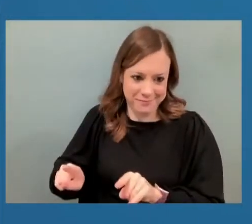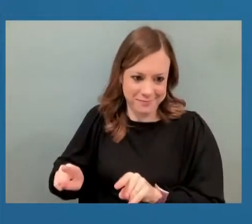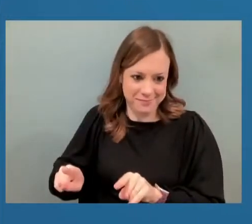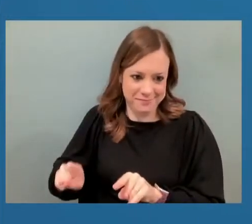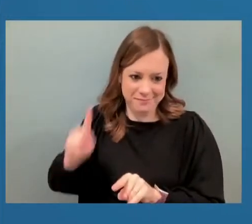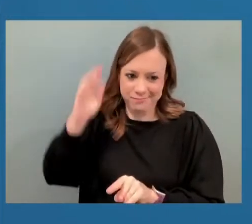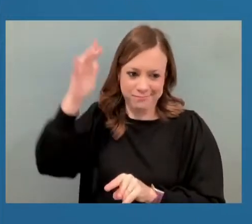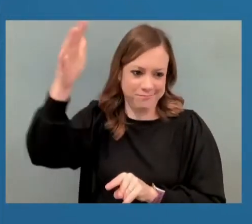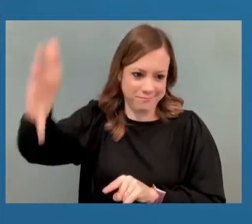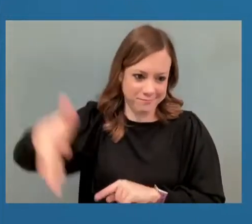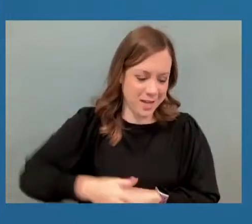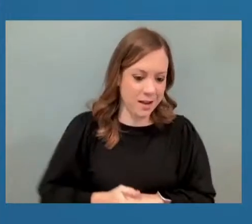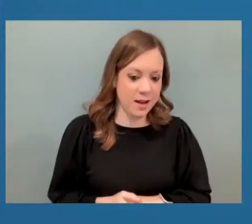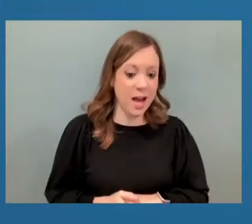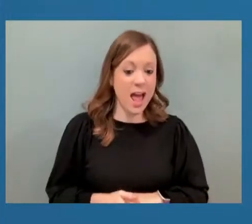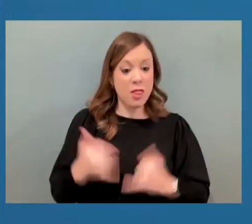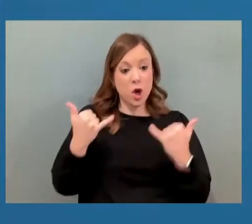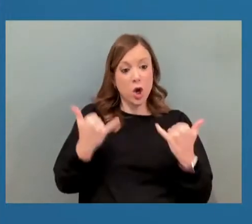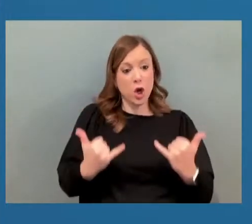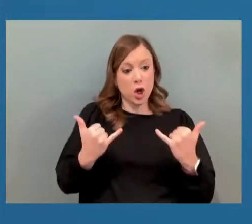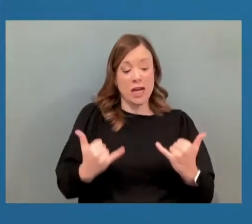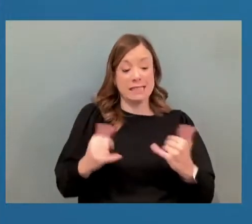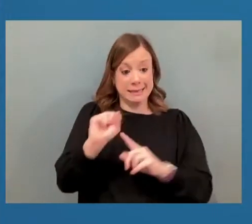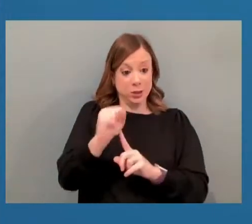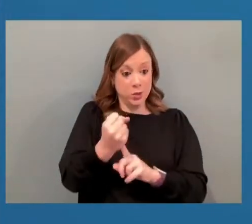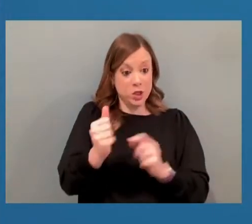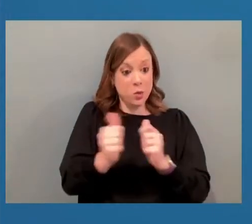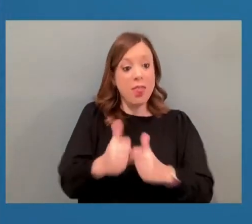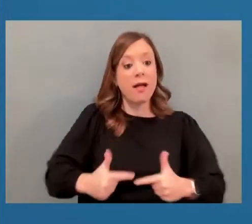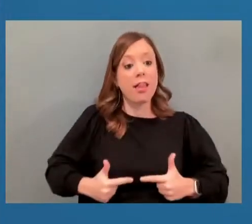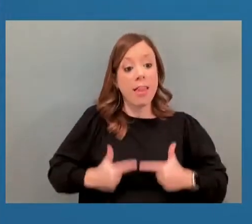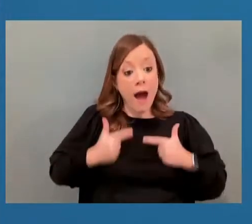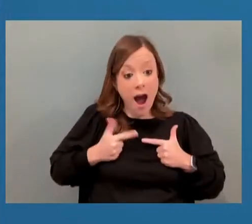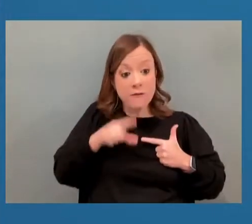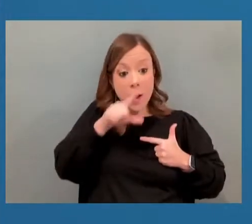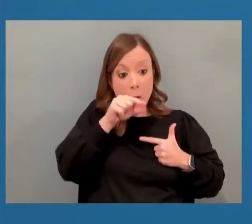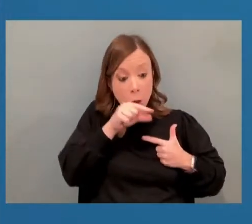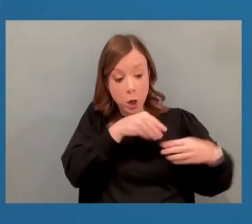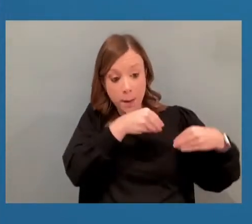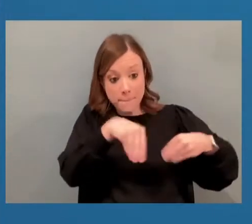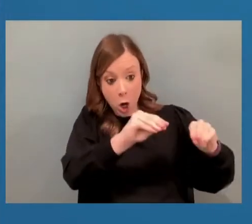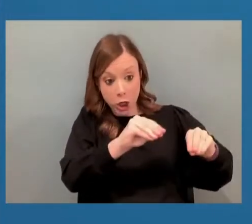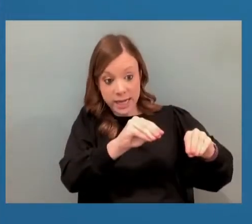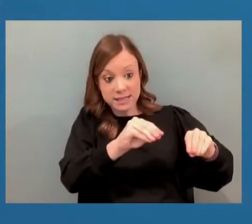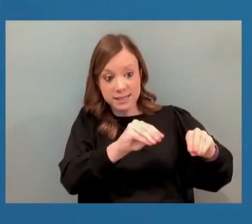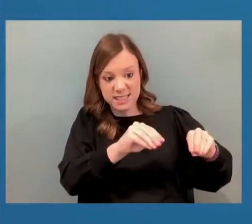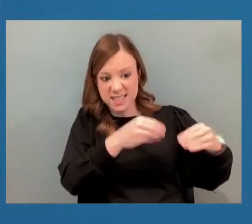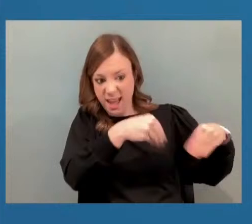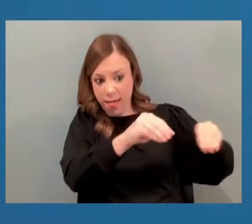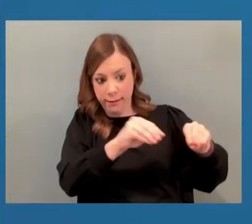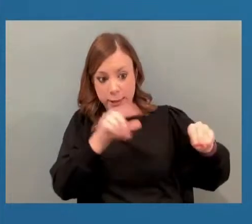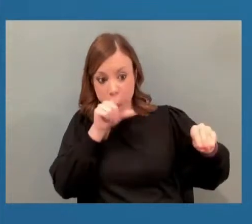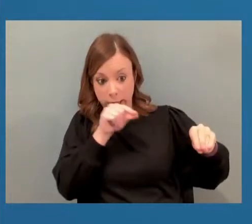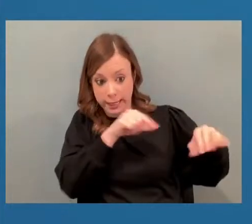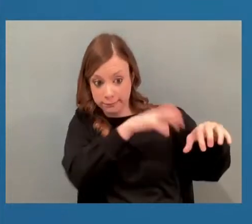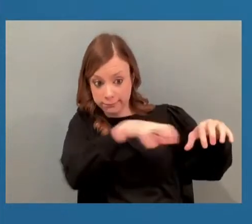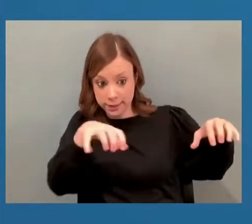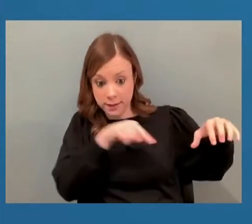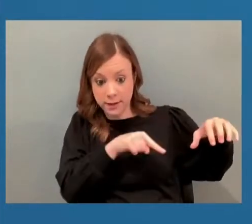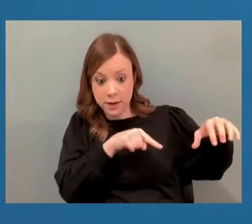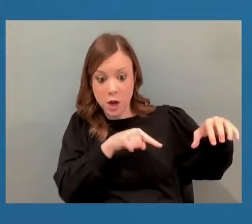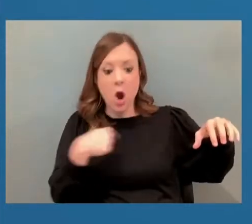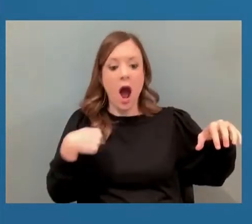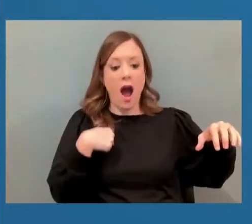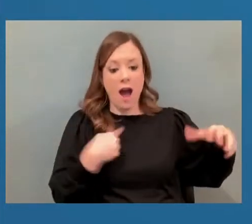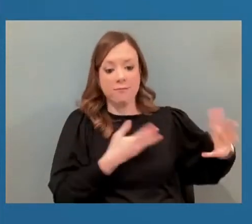the current situation we have with the live bird markets, I've spoken with Dr. Michelle Morris, the acting commissioner of the New York City Department of Health, twice this